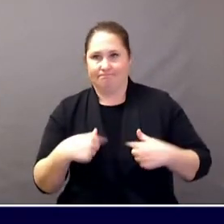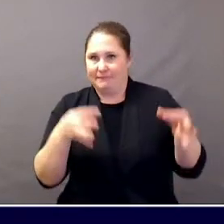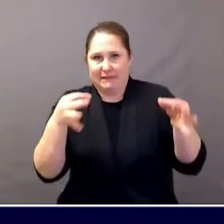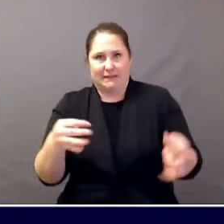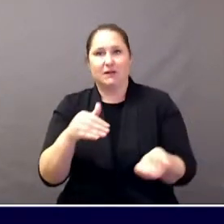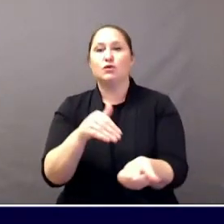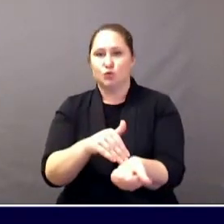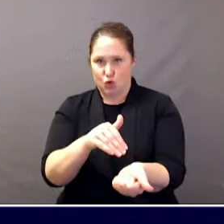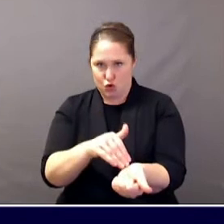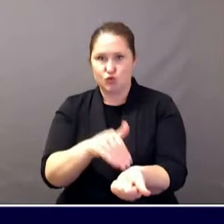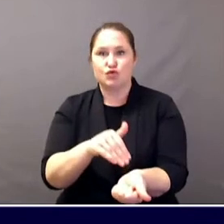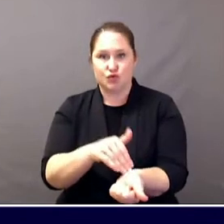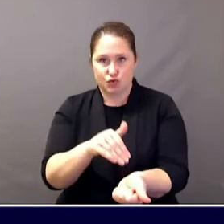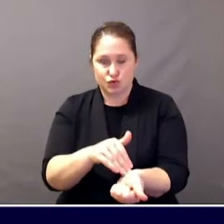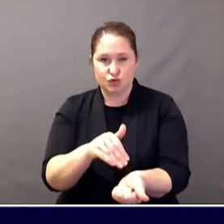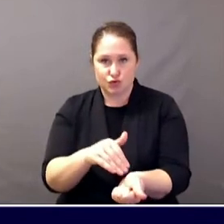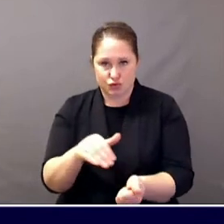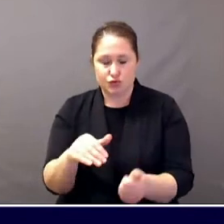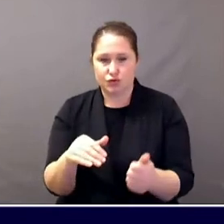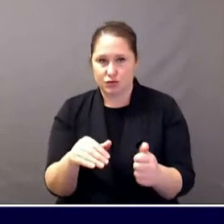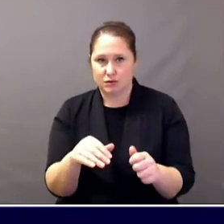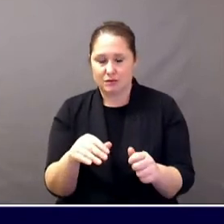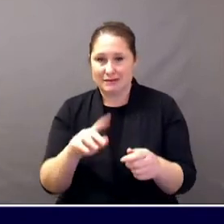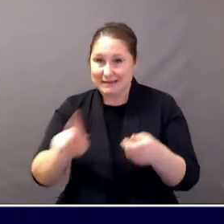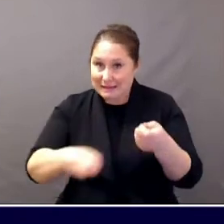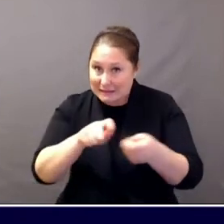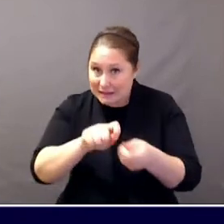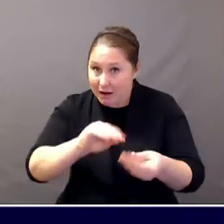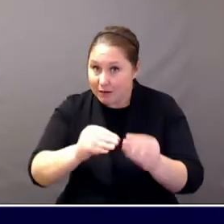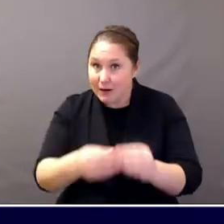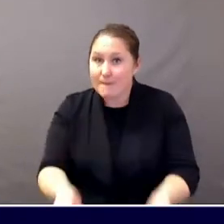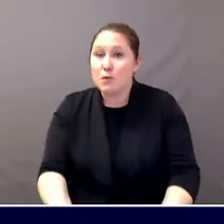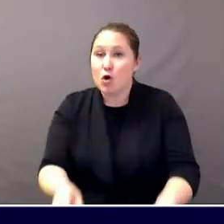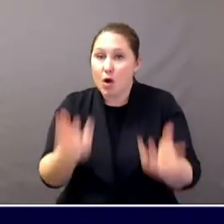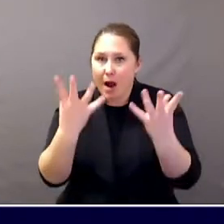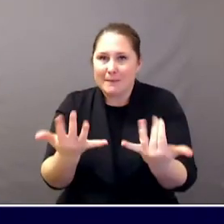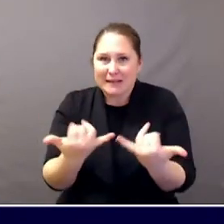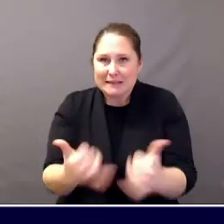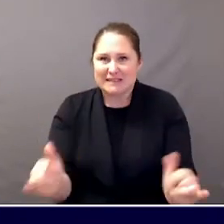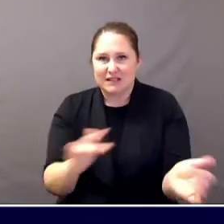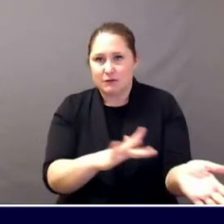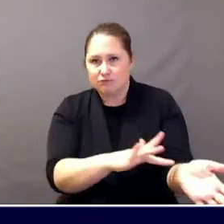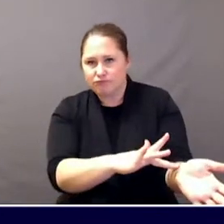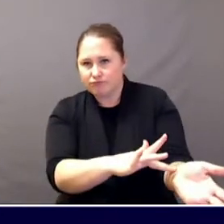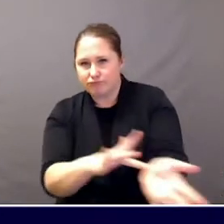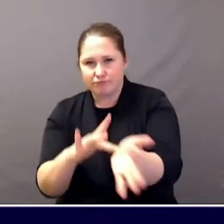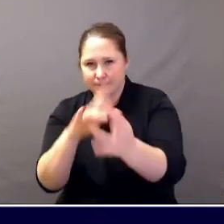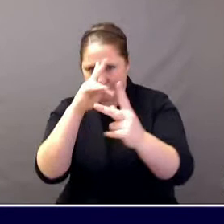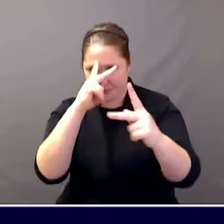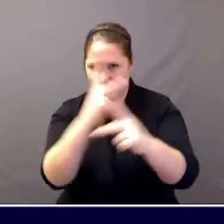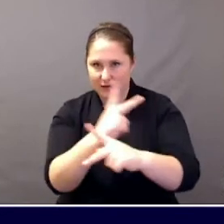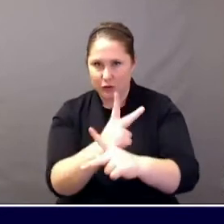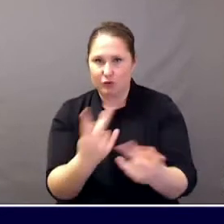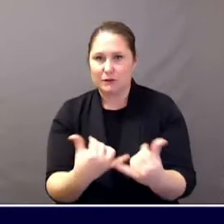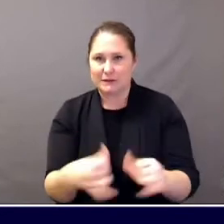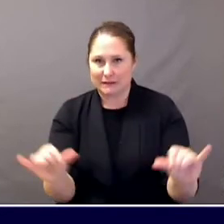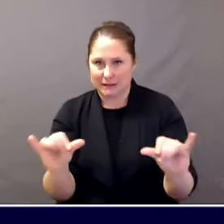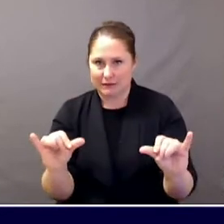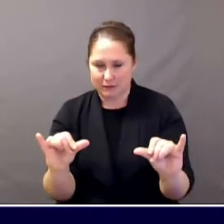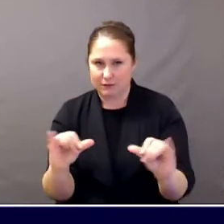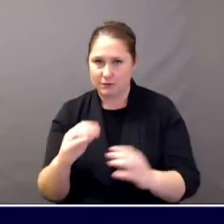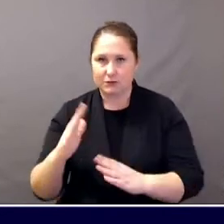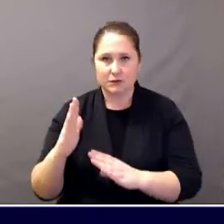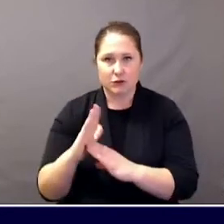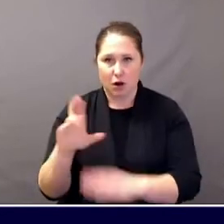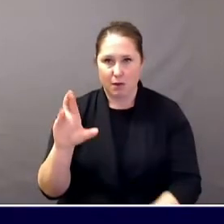exactly that and trying to figure out the numbers of people in Maine who would be most at risk. It won't necessarily